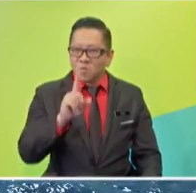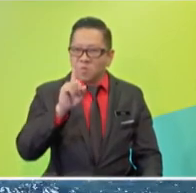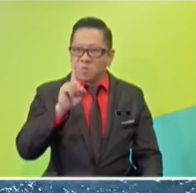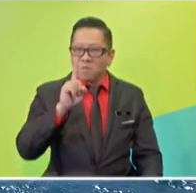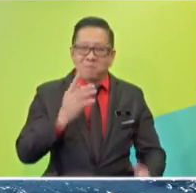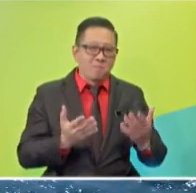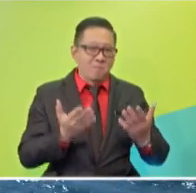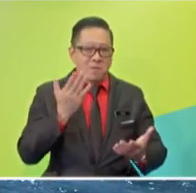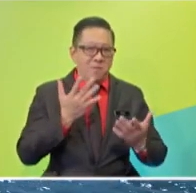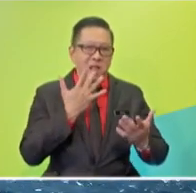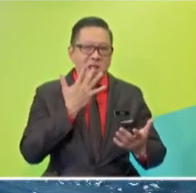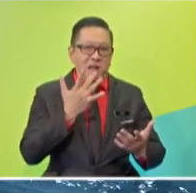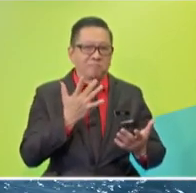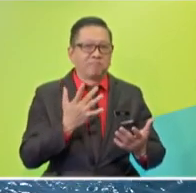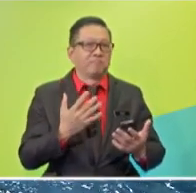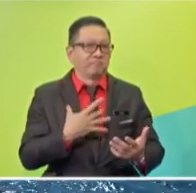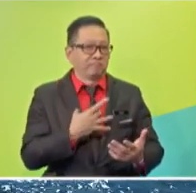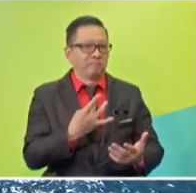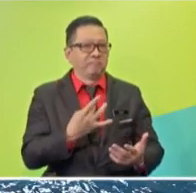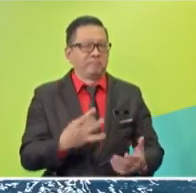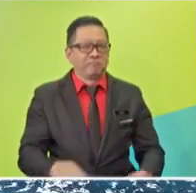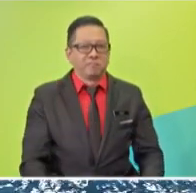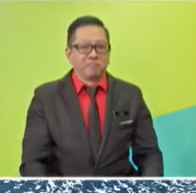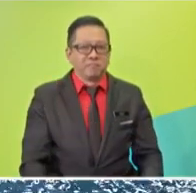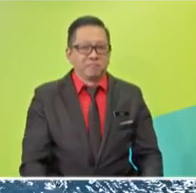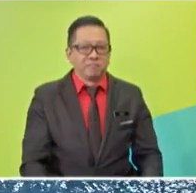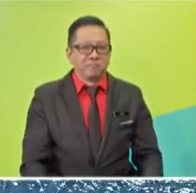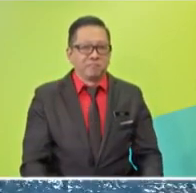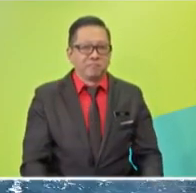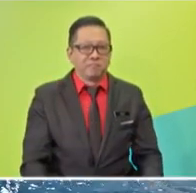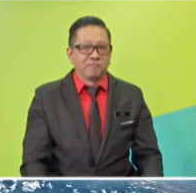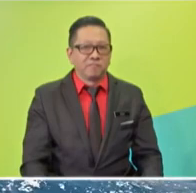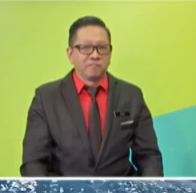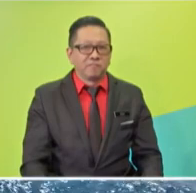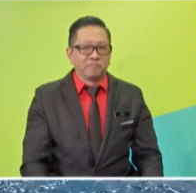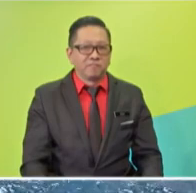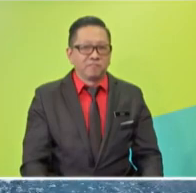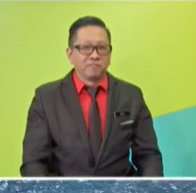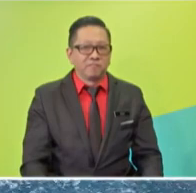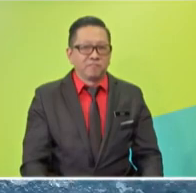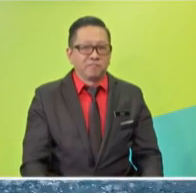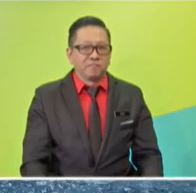one at least favorite flavor. Mm-hmm. Could you please tell us, Iman, what is your favorite flavor?